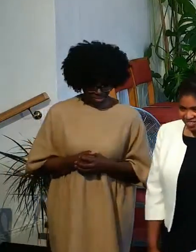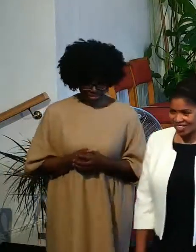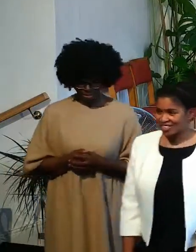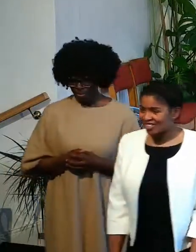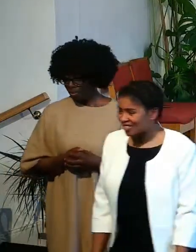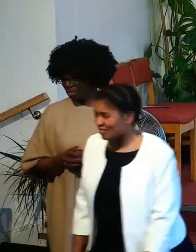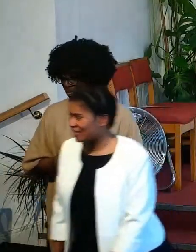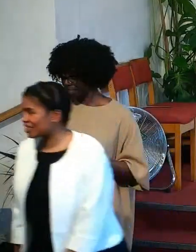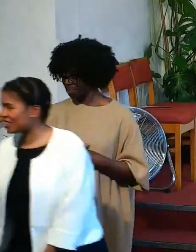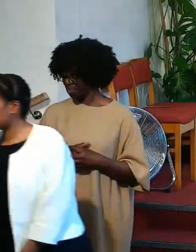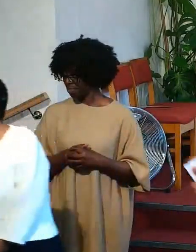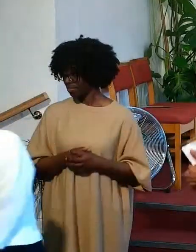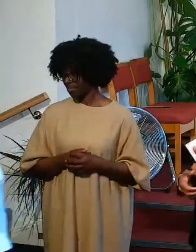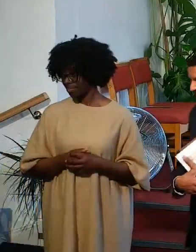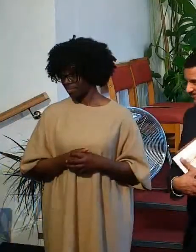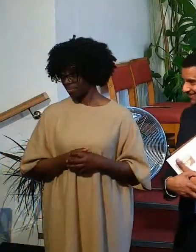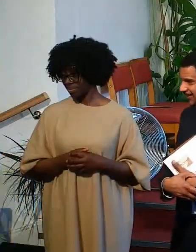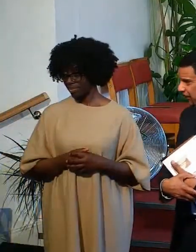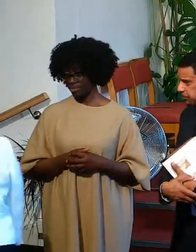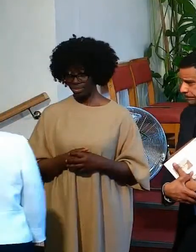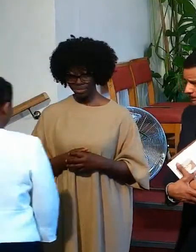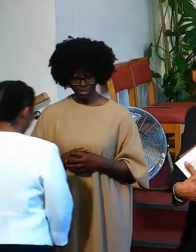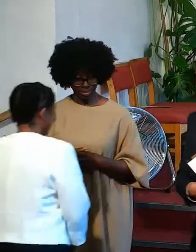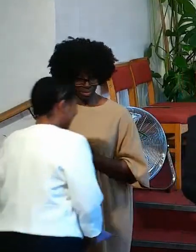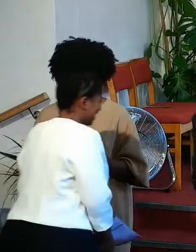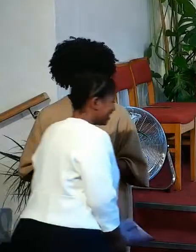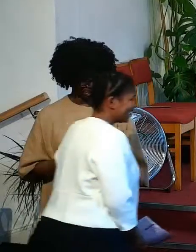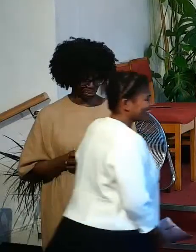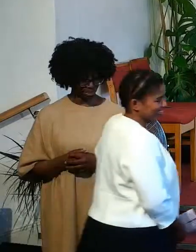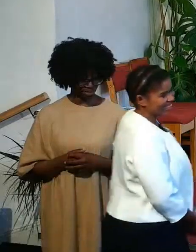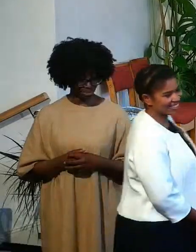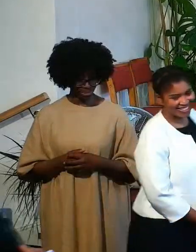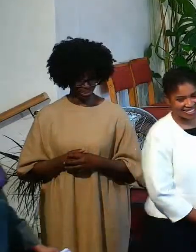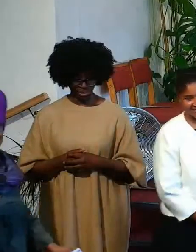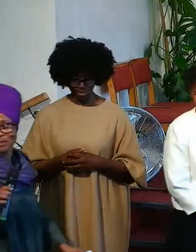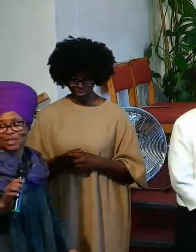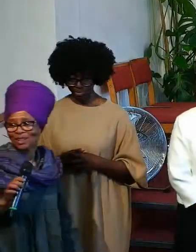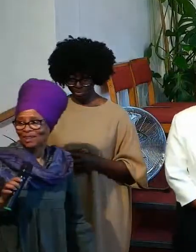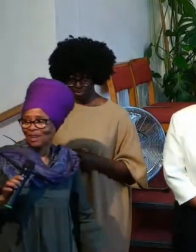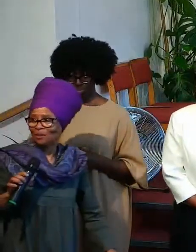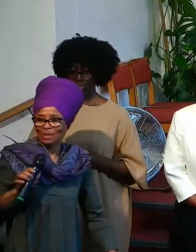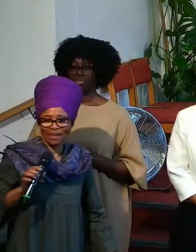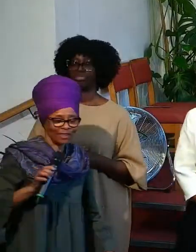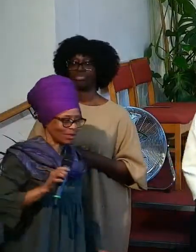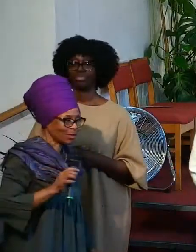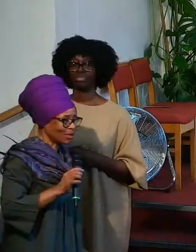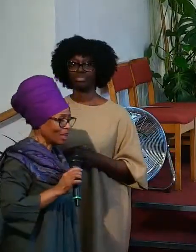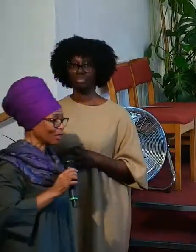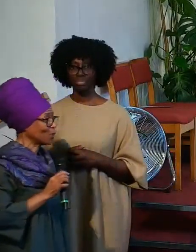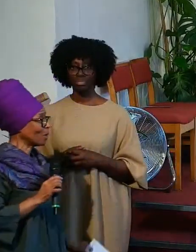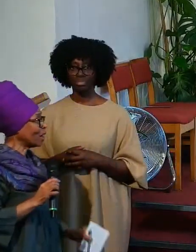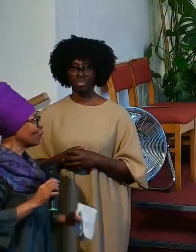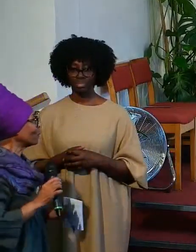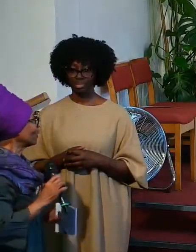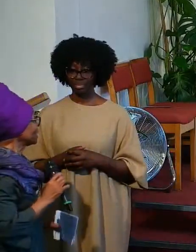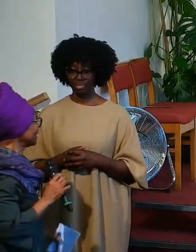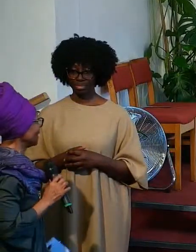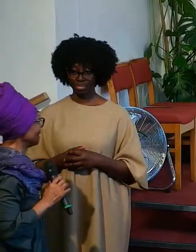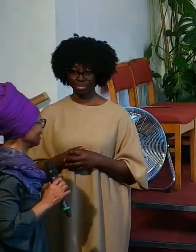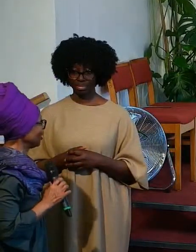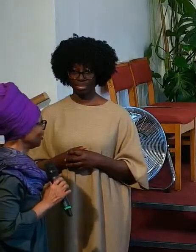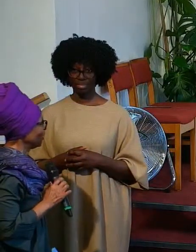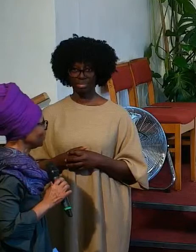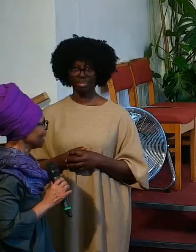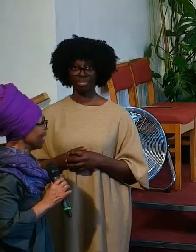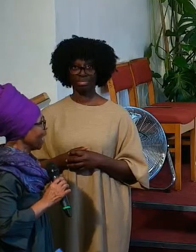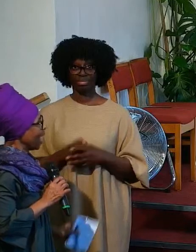Thank you both so very much. You can stand there for a moment. Sister Phillips is going to come and do the thank yous. I want to personally